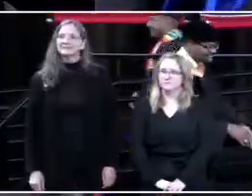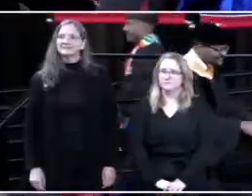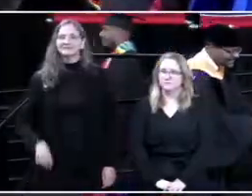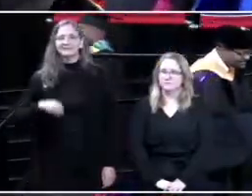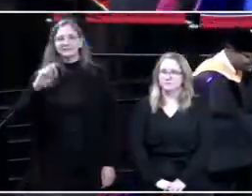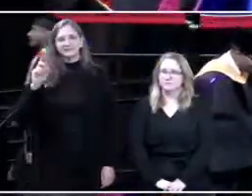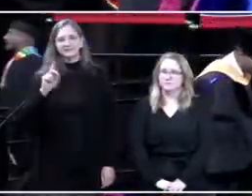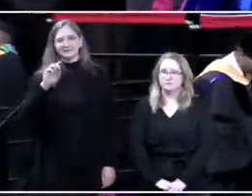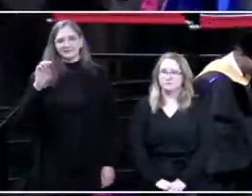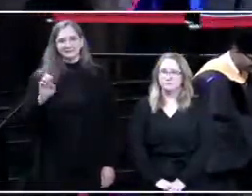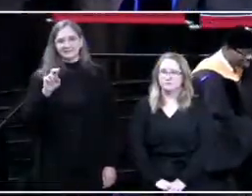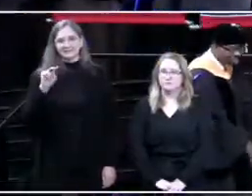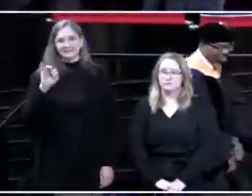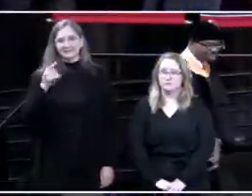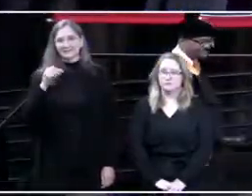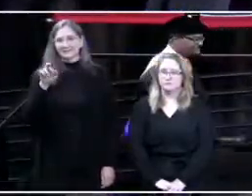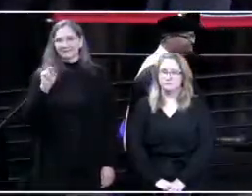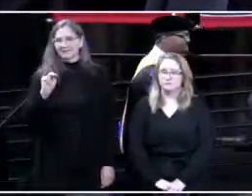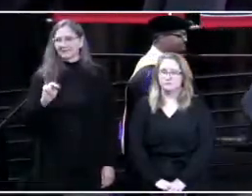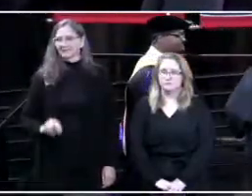Damon Edward Negron.